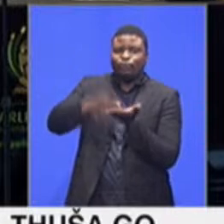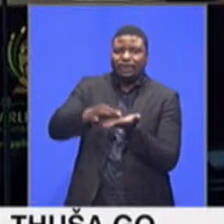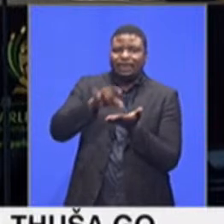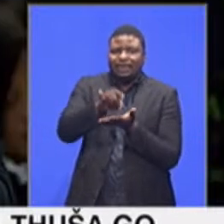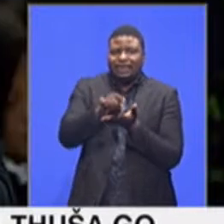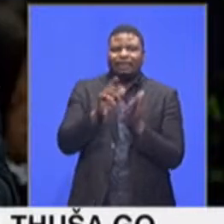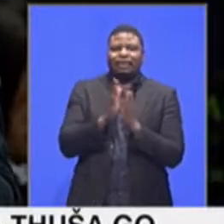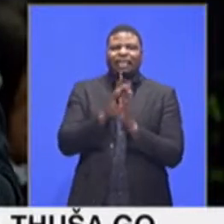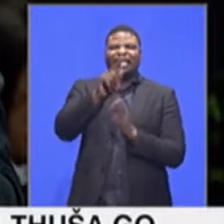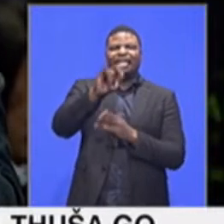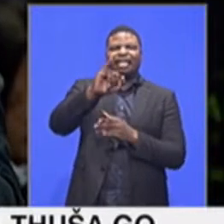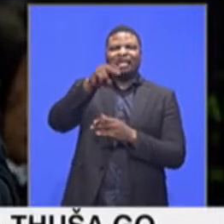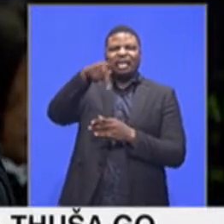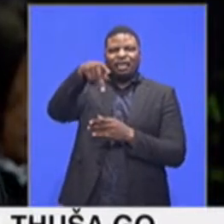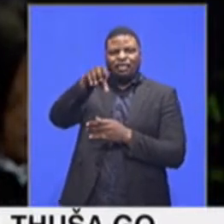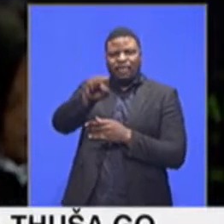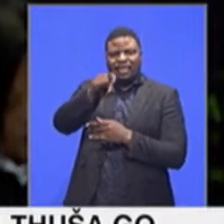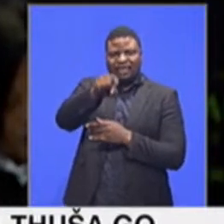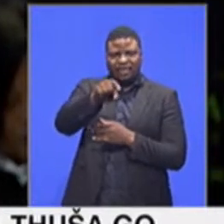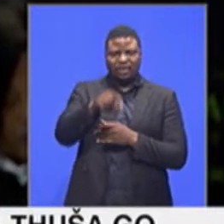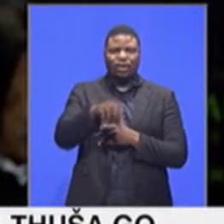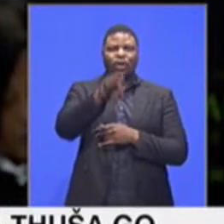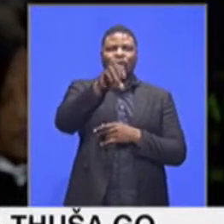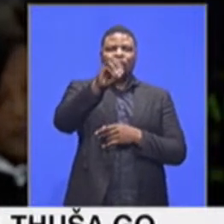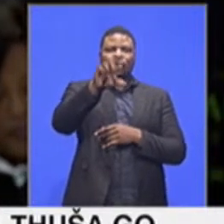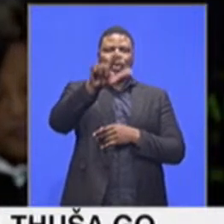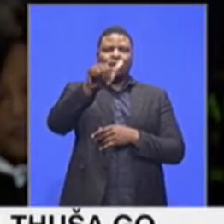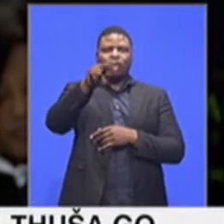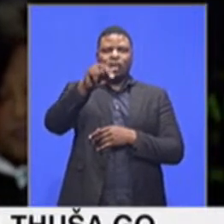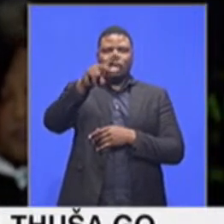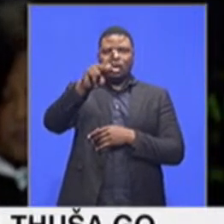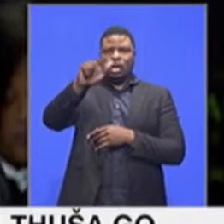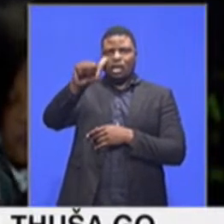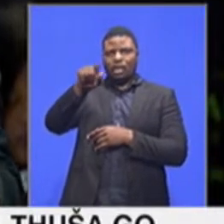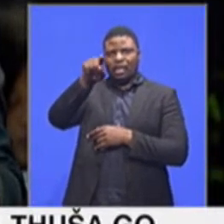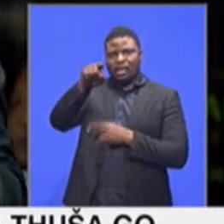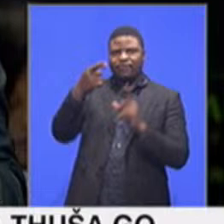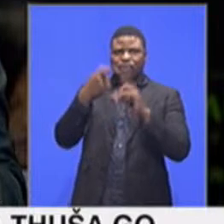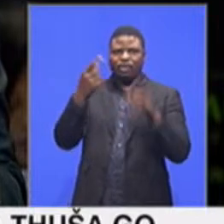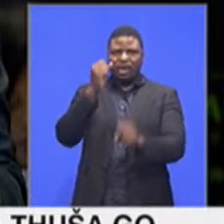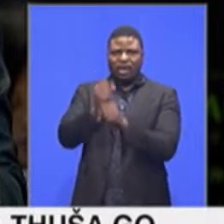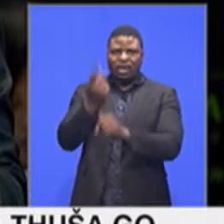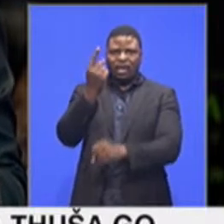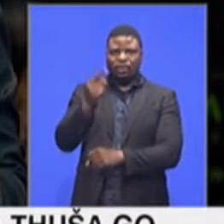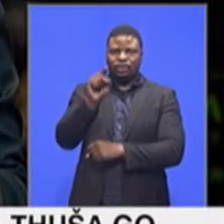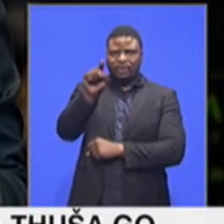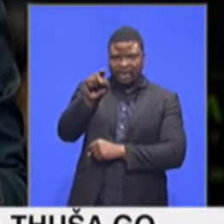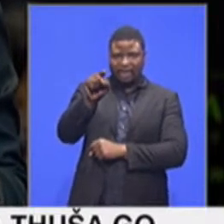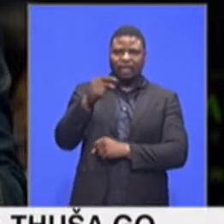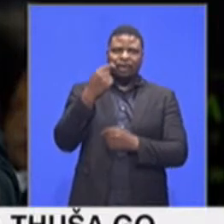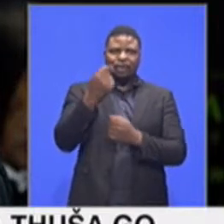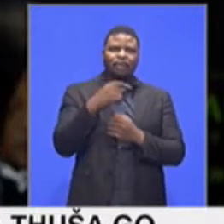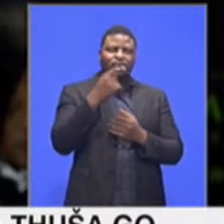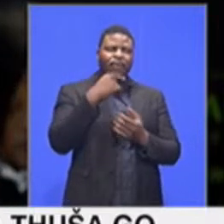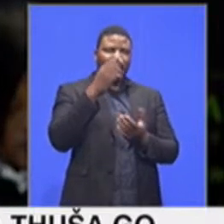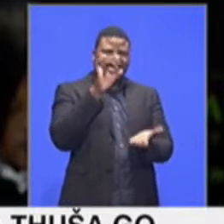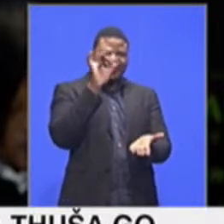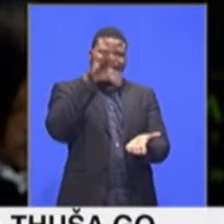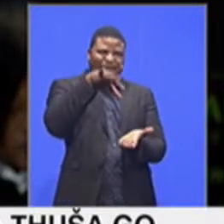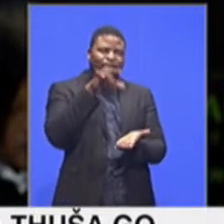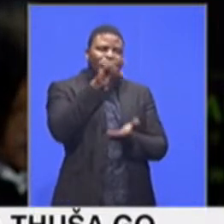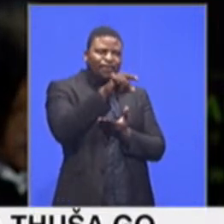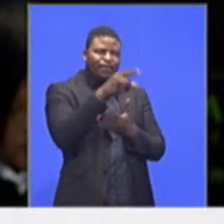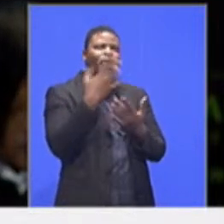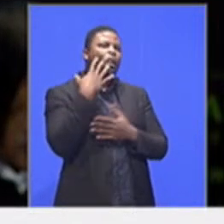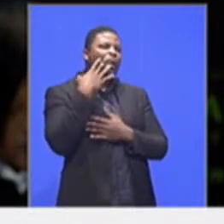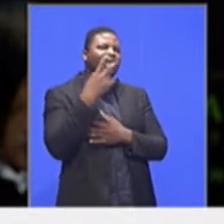Nilesh Solanki from Gauteng was one of the nearly 2,000 South Africans that submitted a tip for the